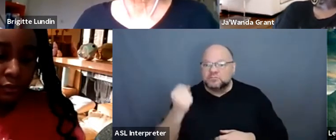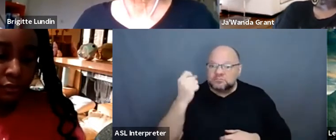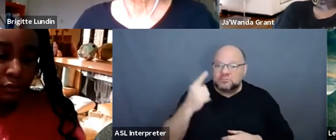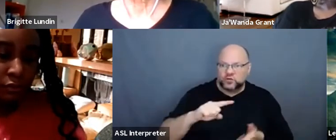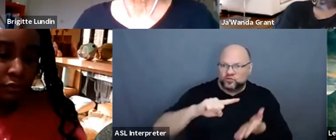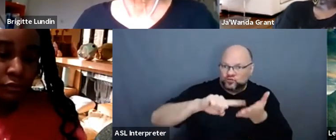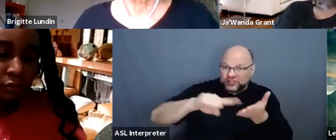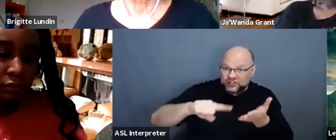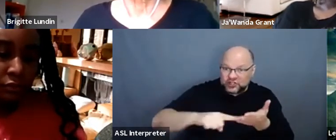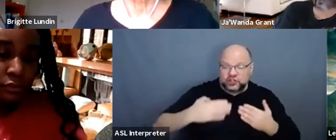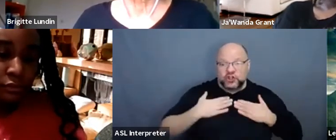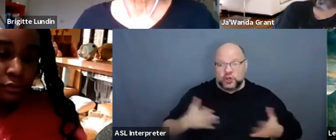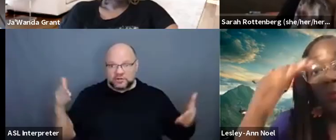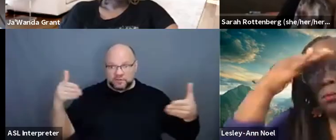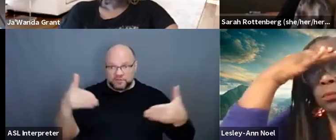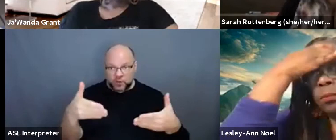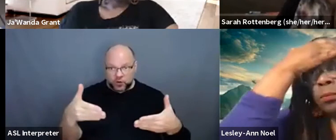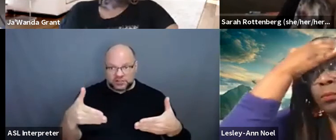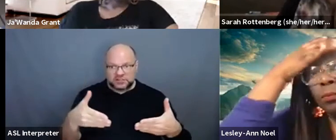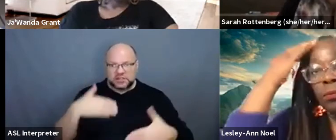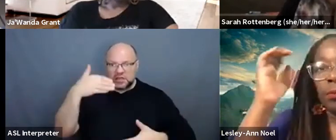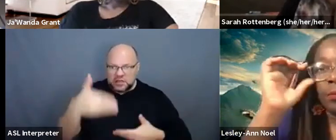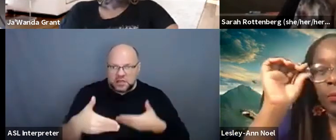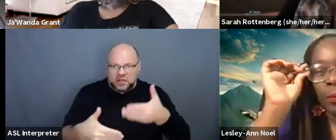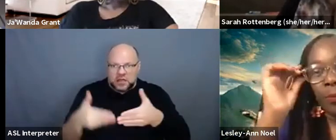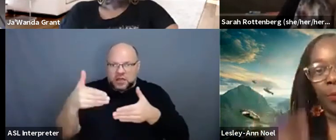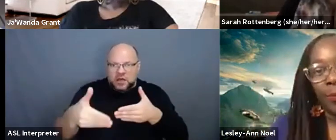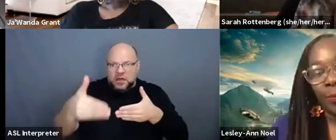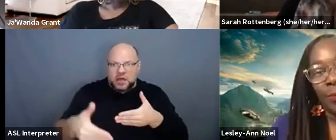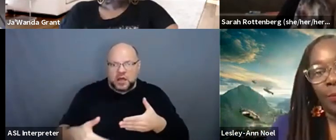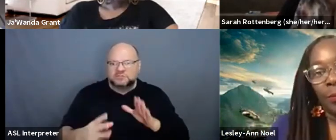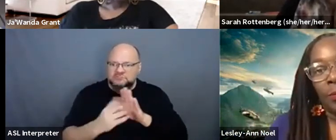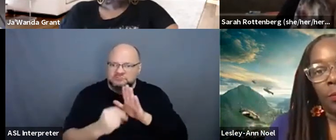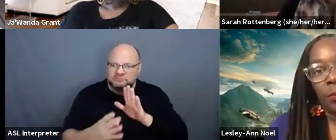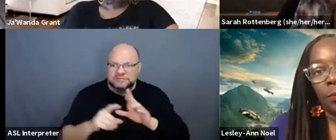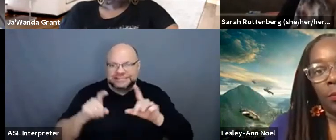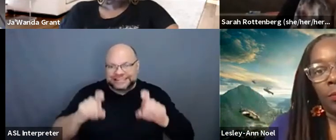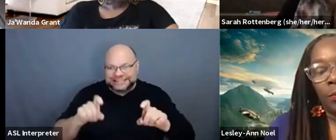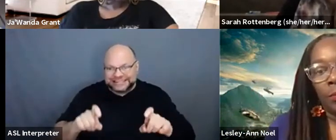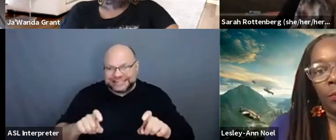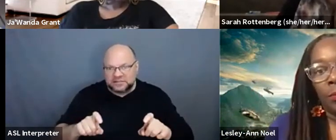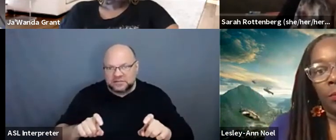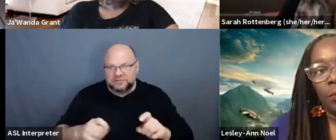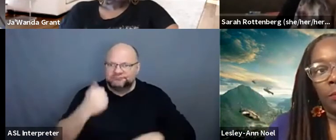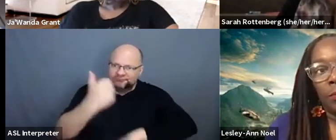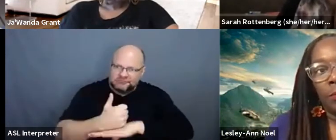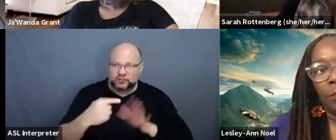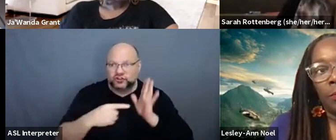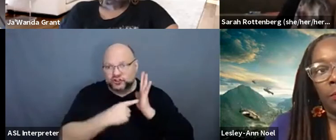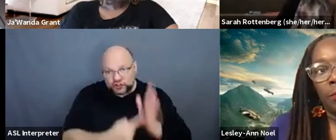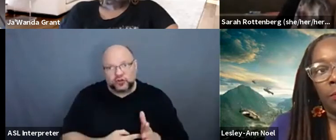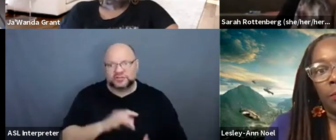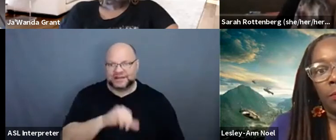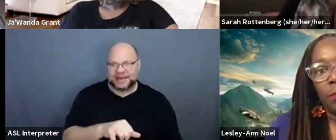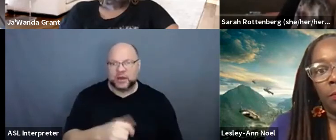research, human-centeredness, iteration, prototyping, and testing are hallmarks of what we do, right? And